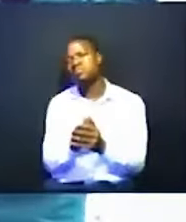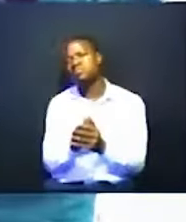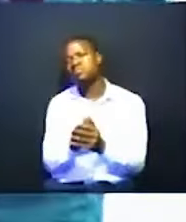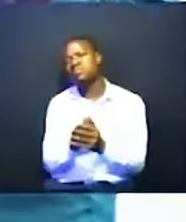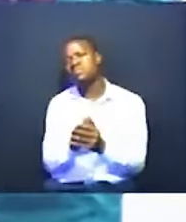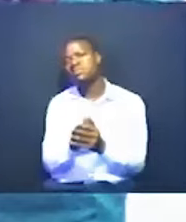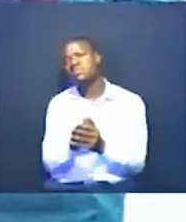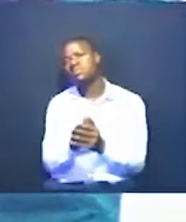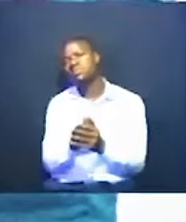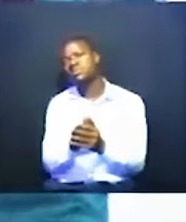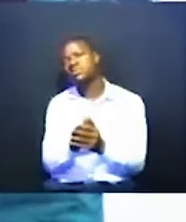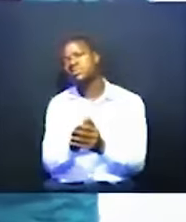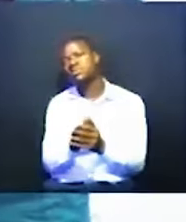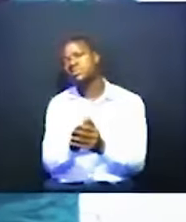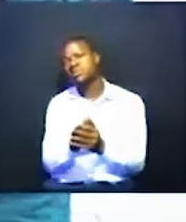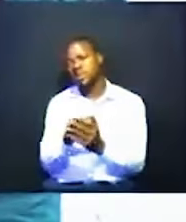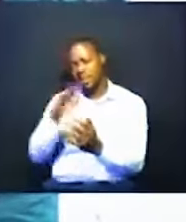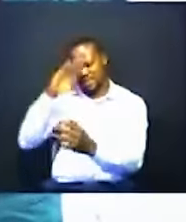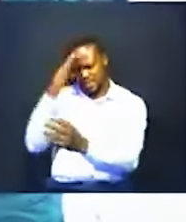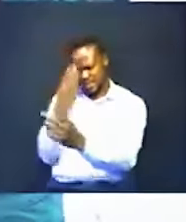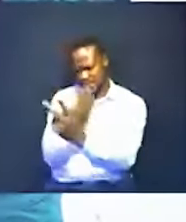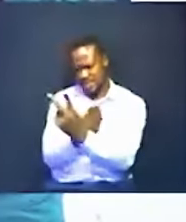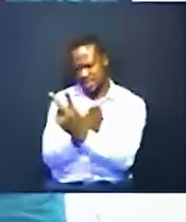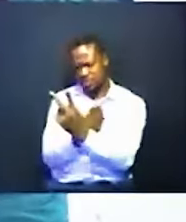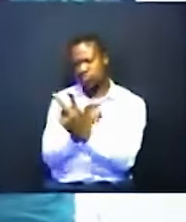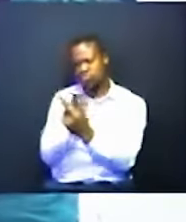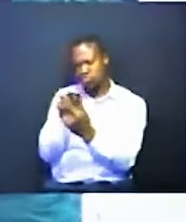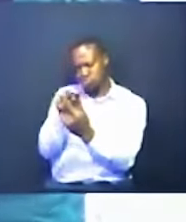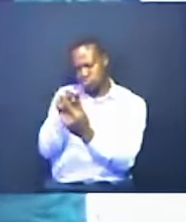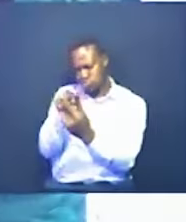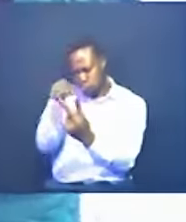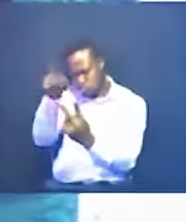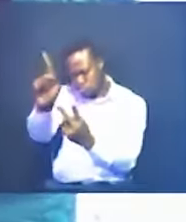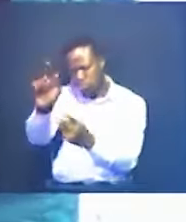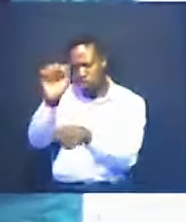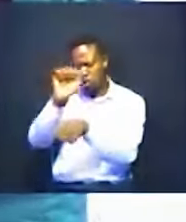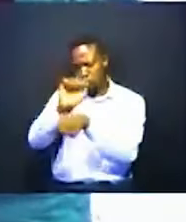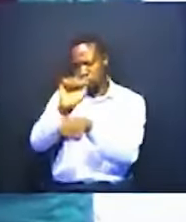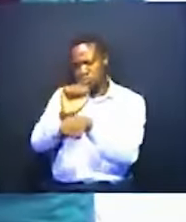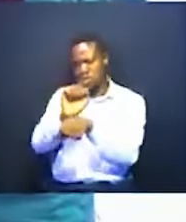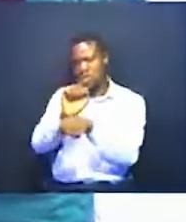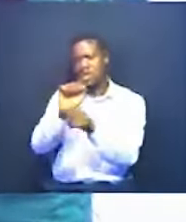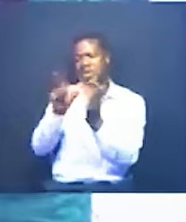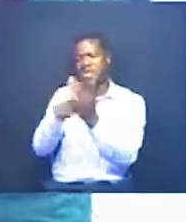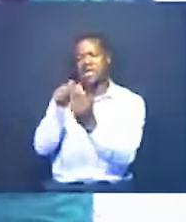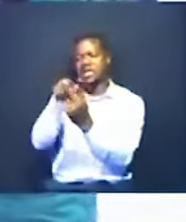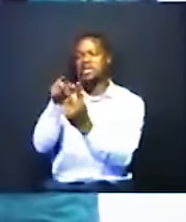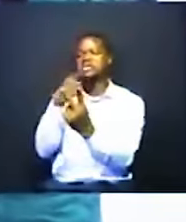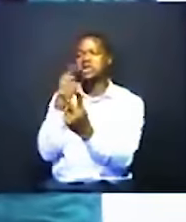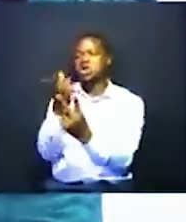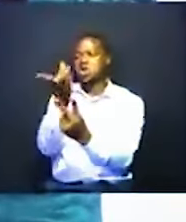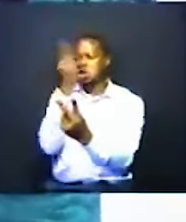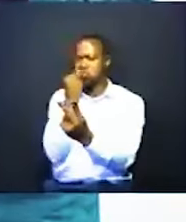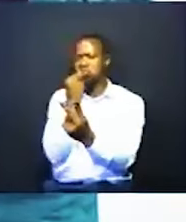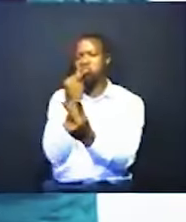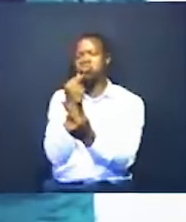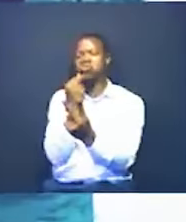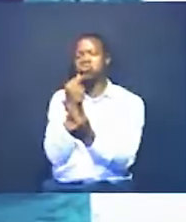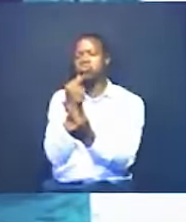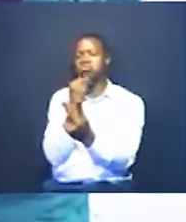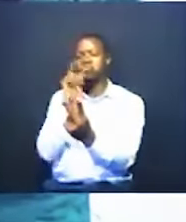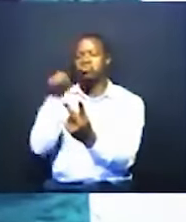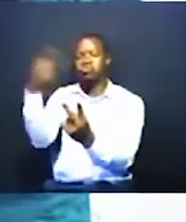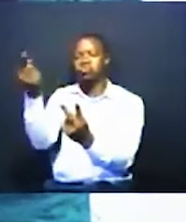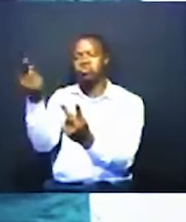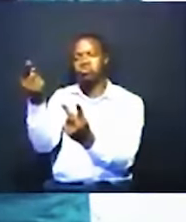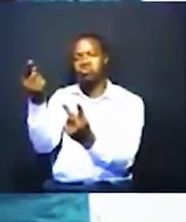"Son, go and work today in my vineyard." Then the son said, "I will not." That was his